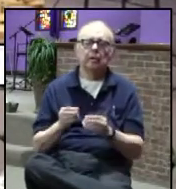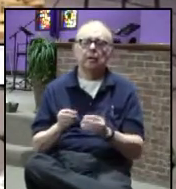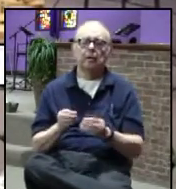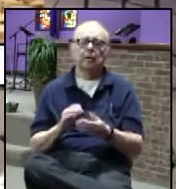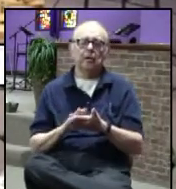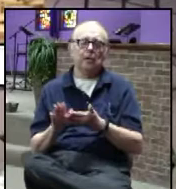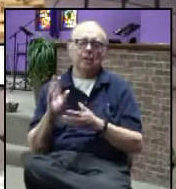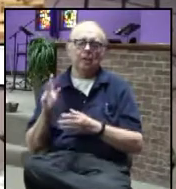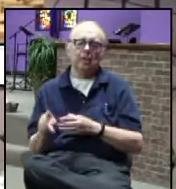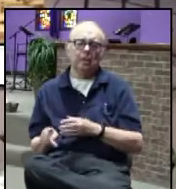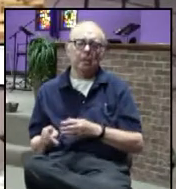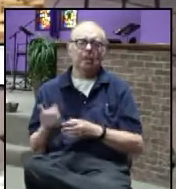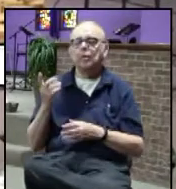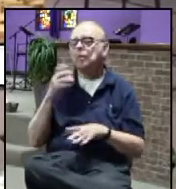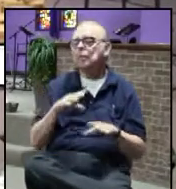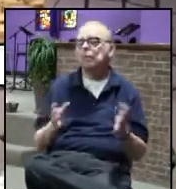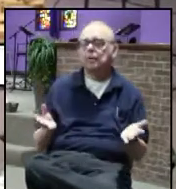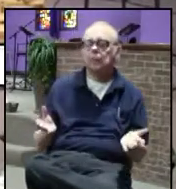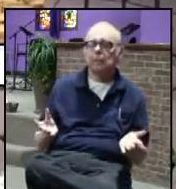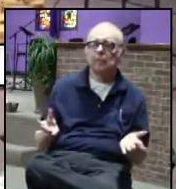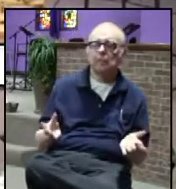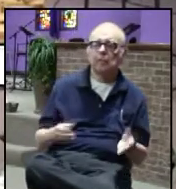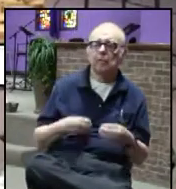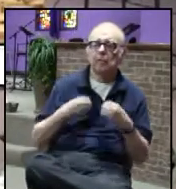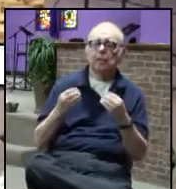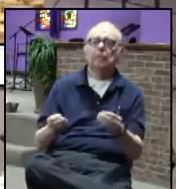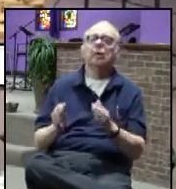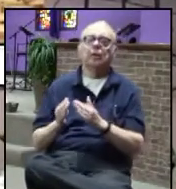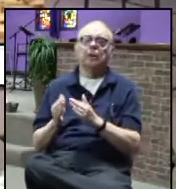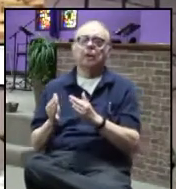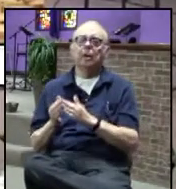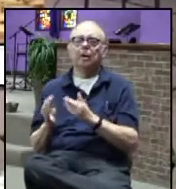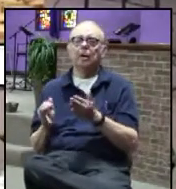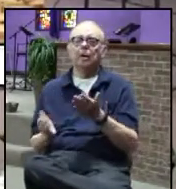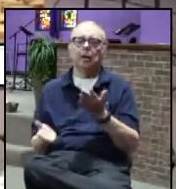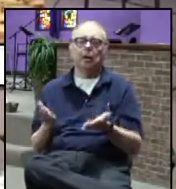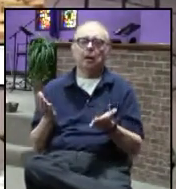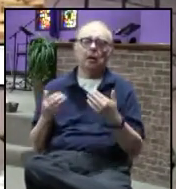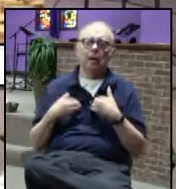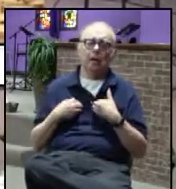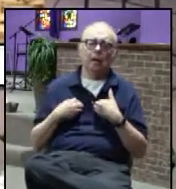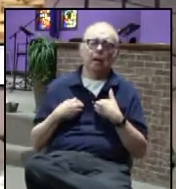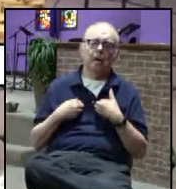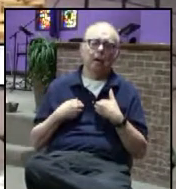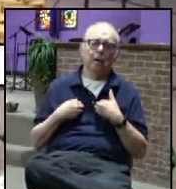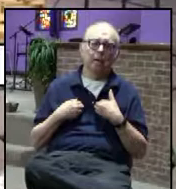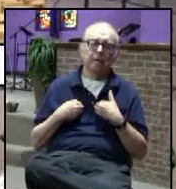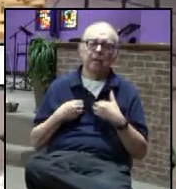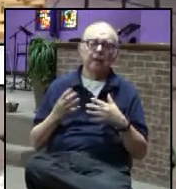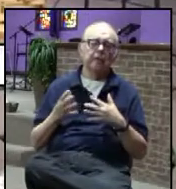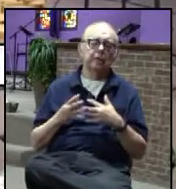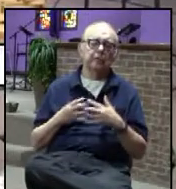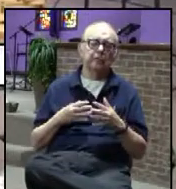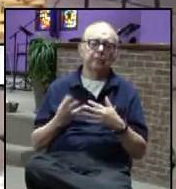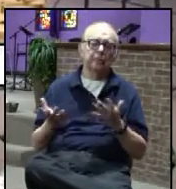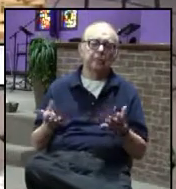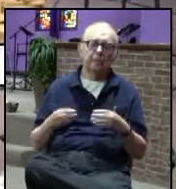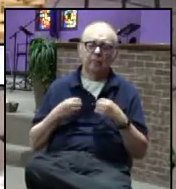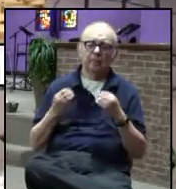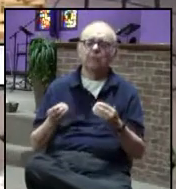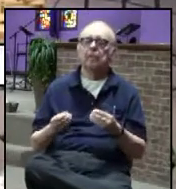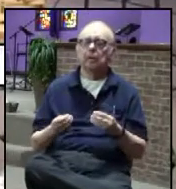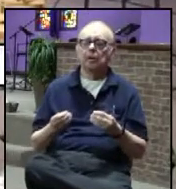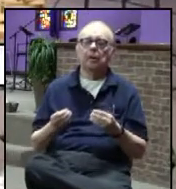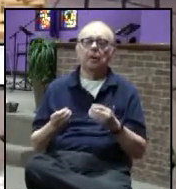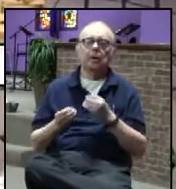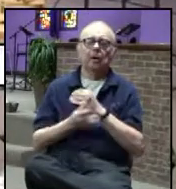cleaned up. And guess what they do with those? They give them to communities that maybe doesn't have an x-ray machine in their community. They go to other